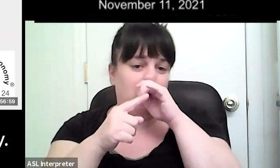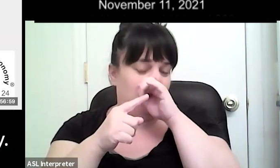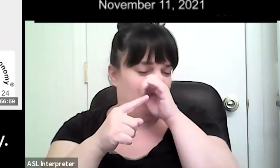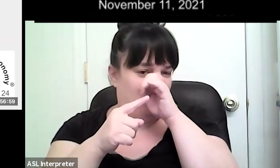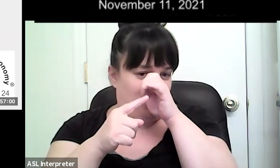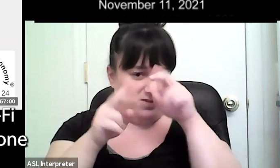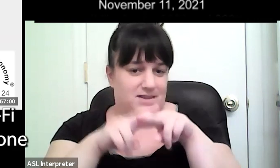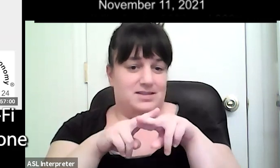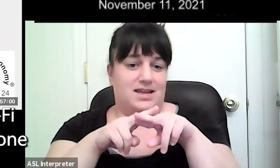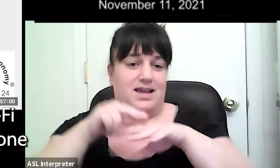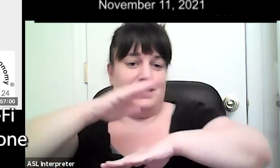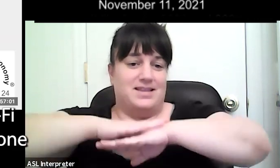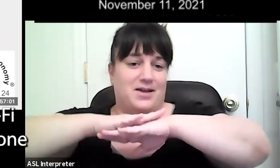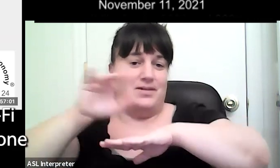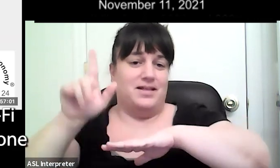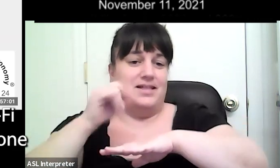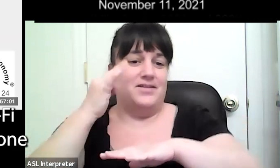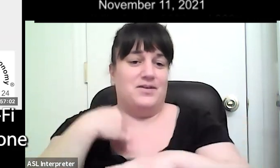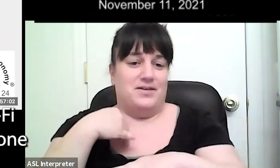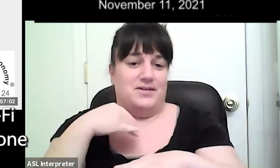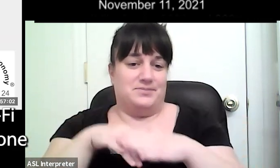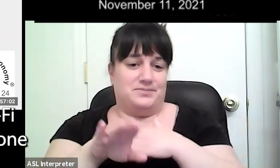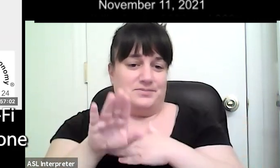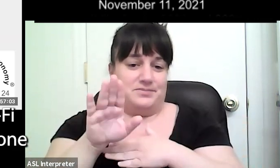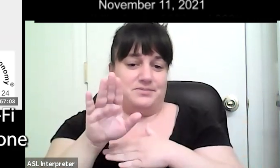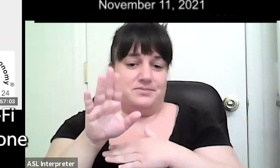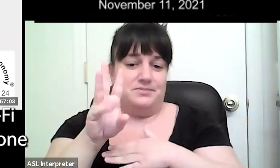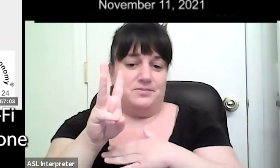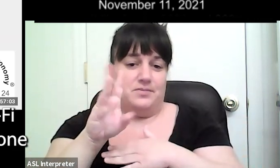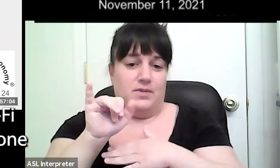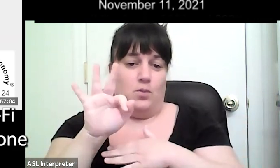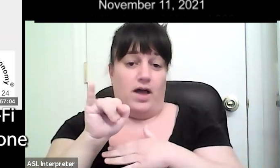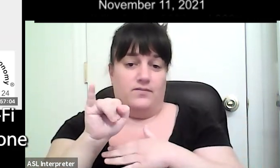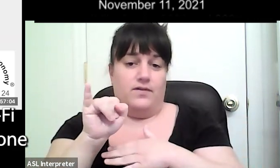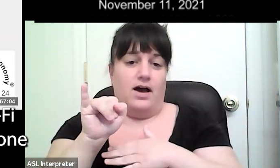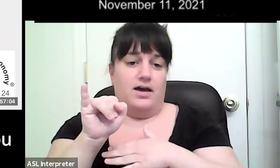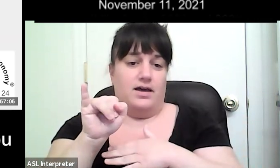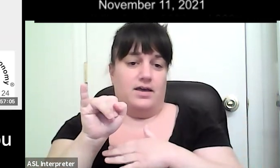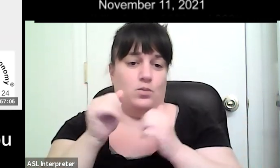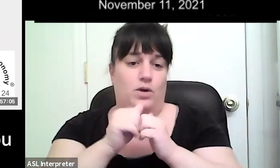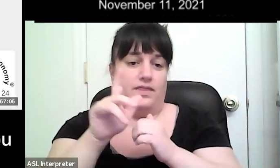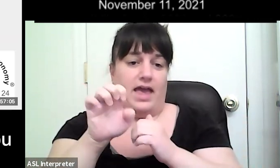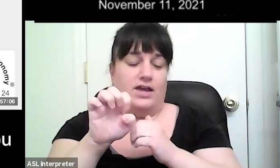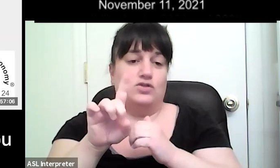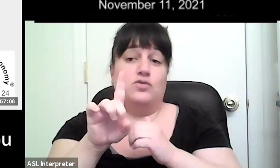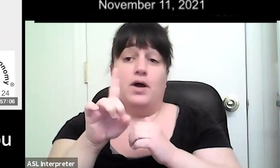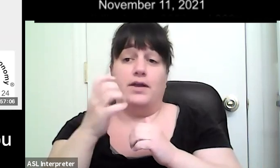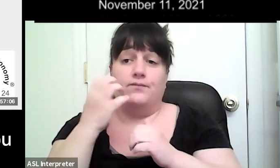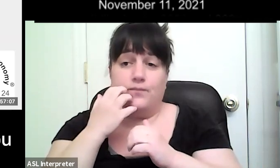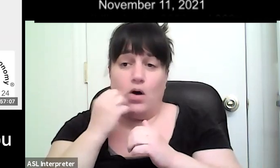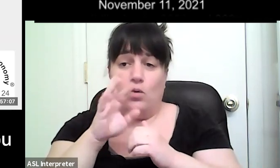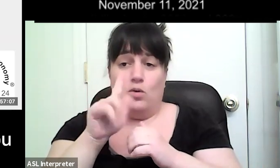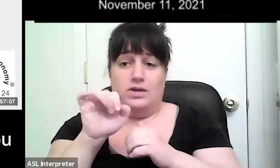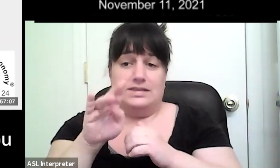a library. But if you have access to Wi-Fi and you have an Android phone or an Android tablet,